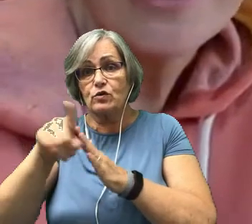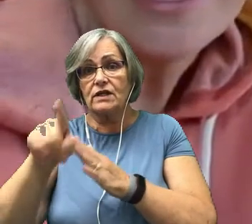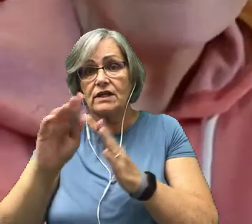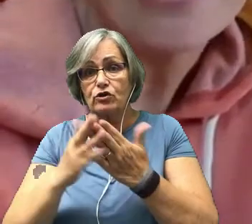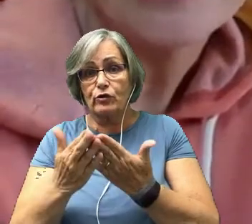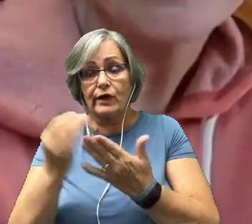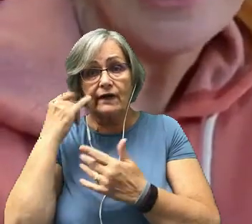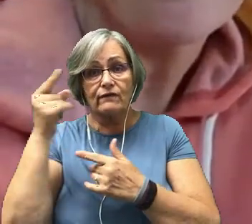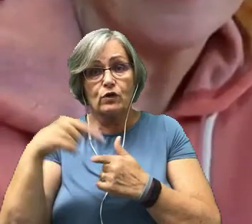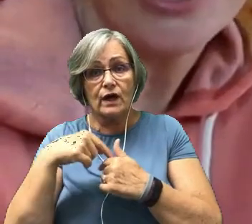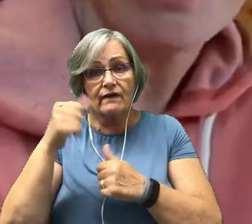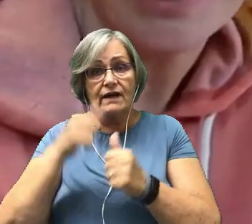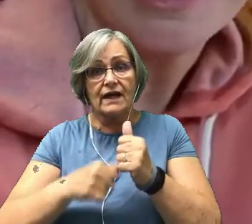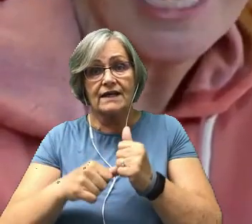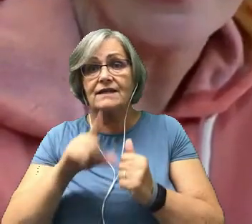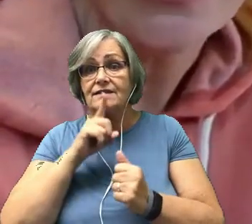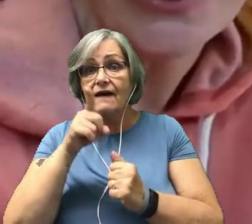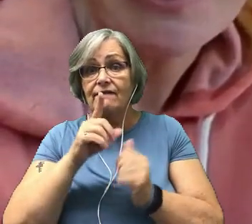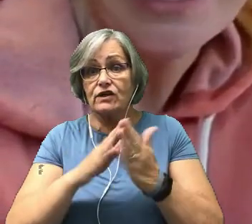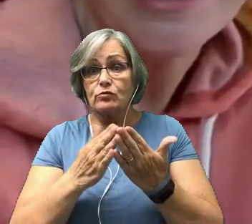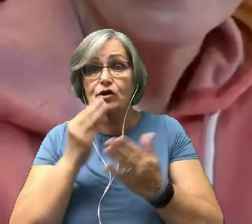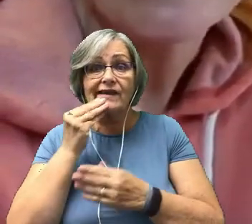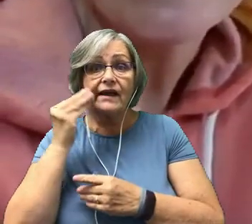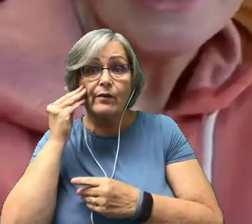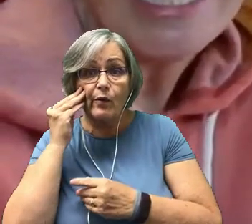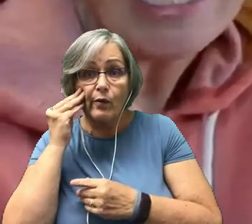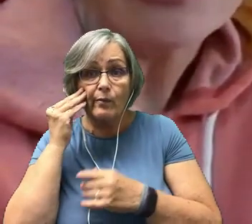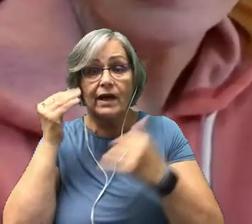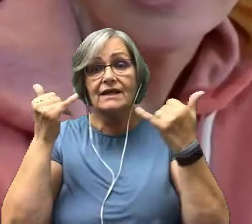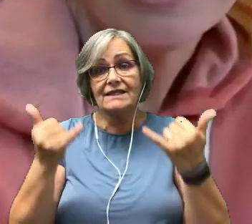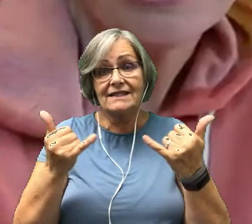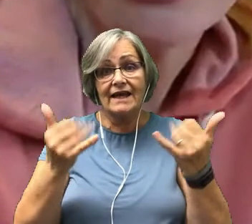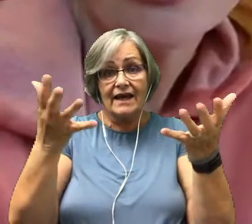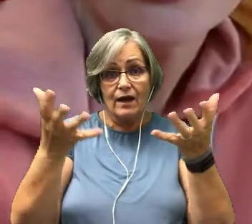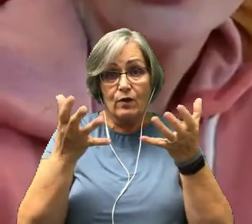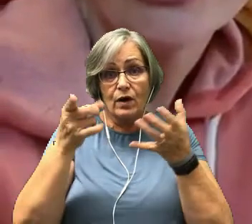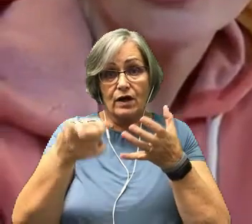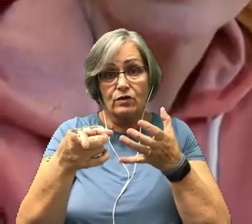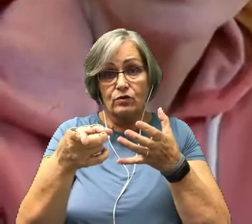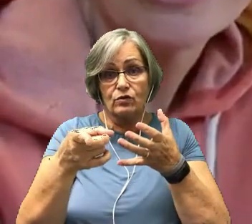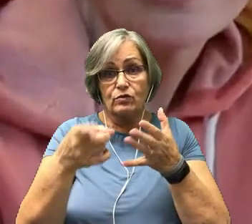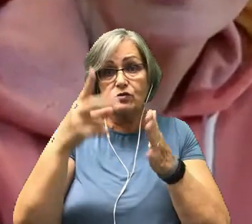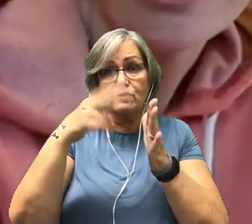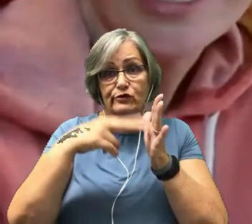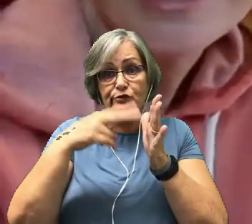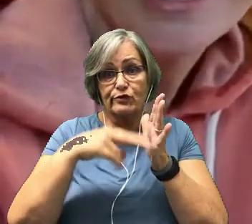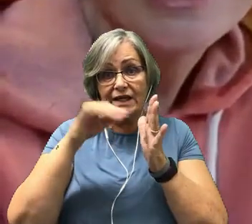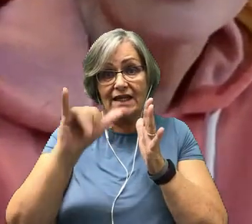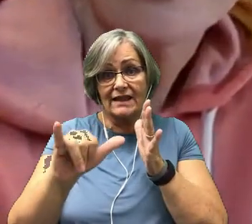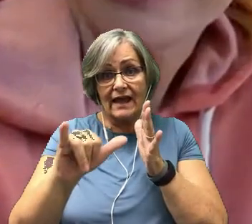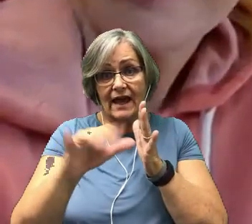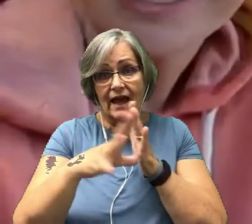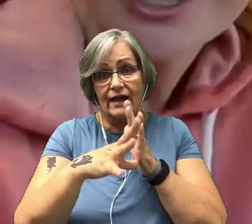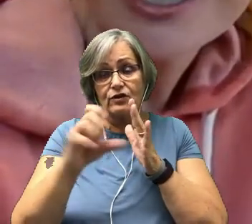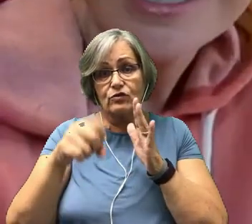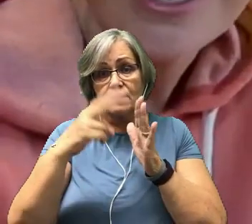you have any nonfiction books at home, today I would like you to read through it. You can